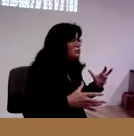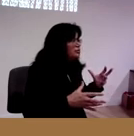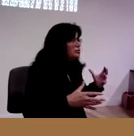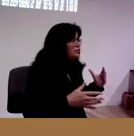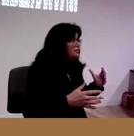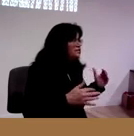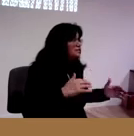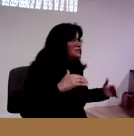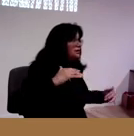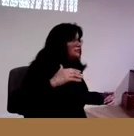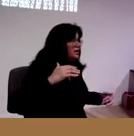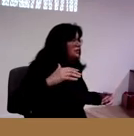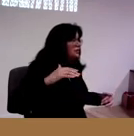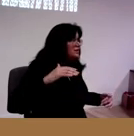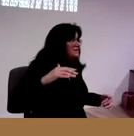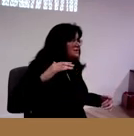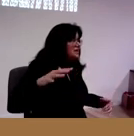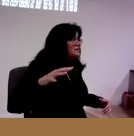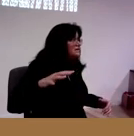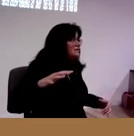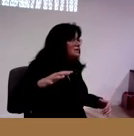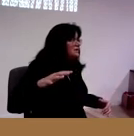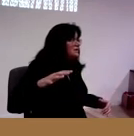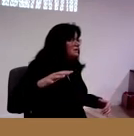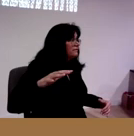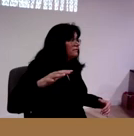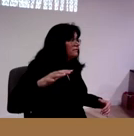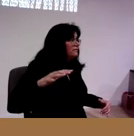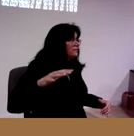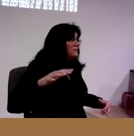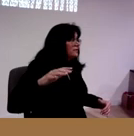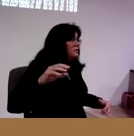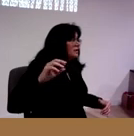to see themselves held against a yardstick